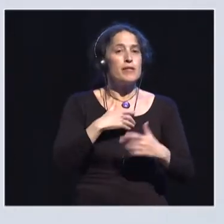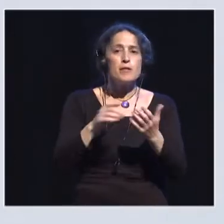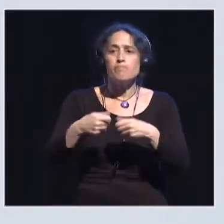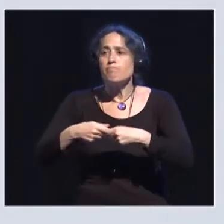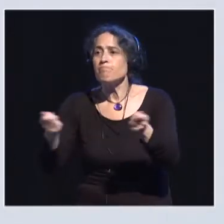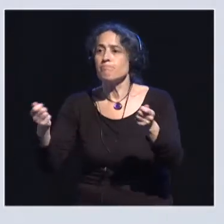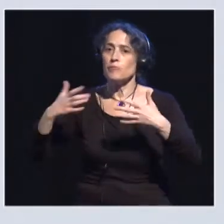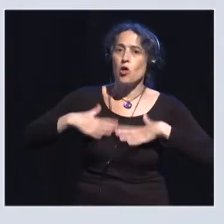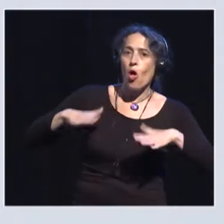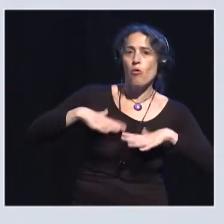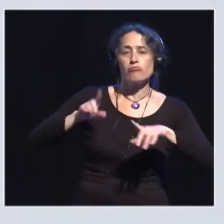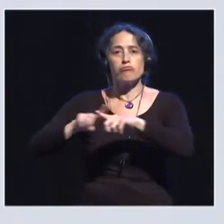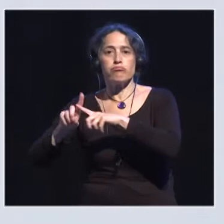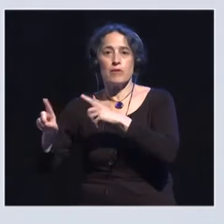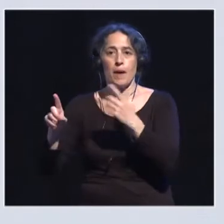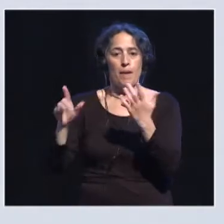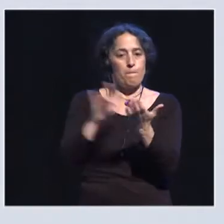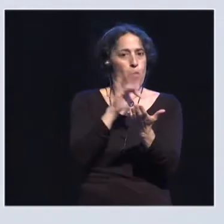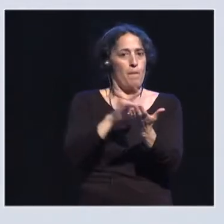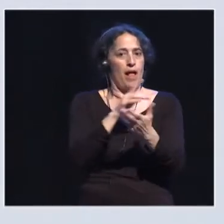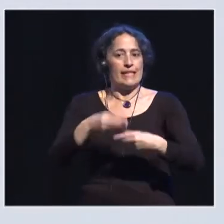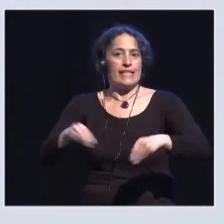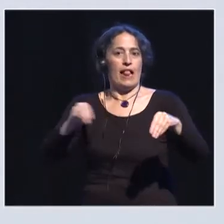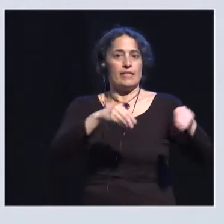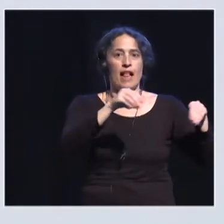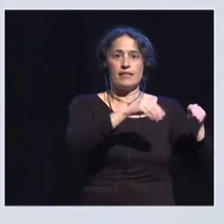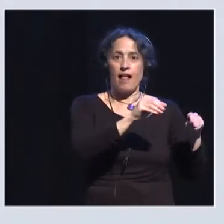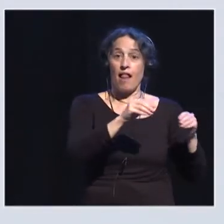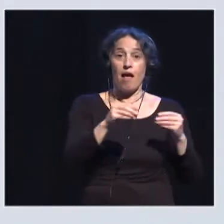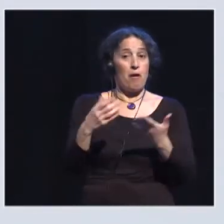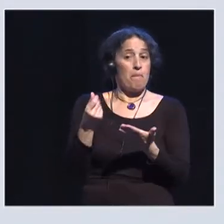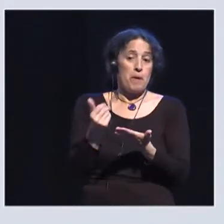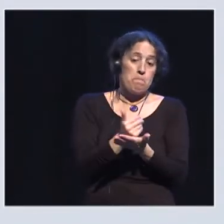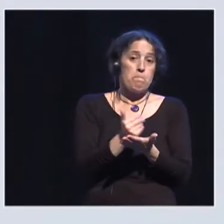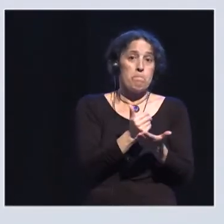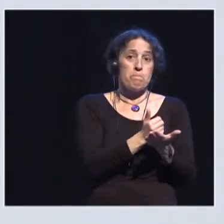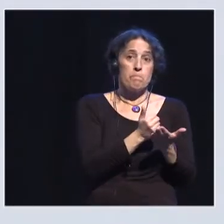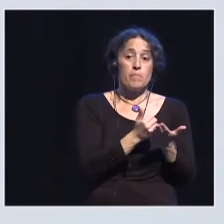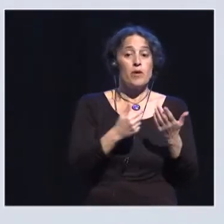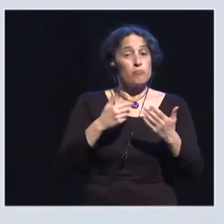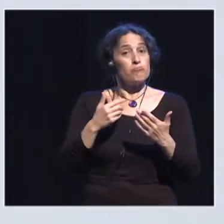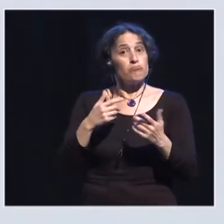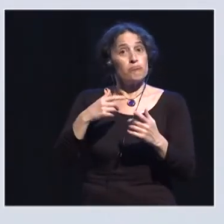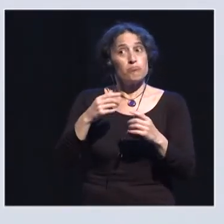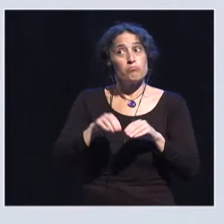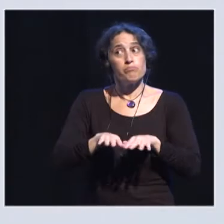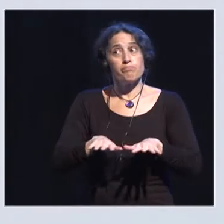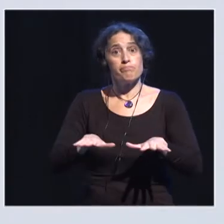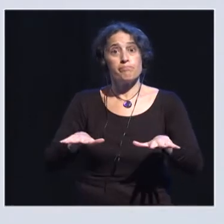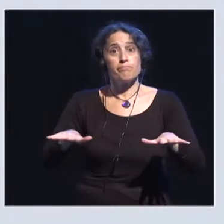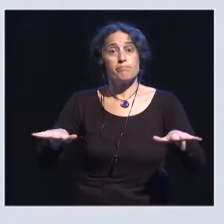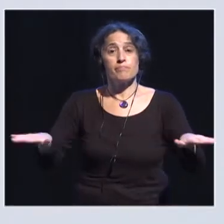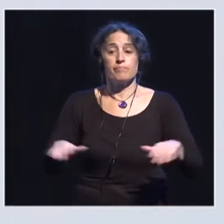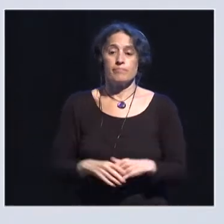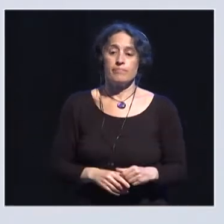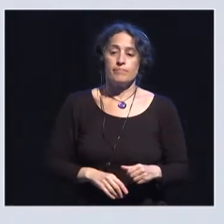mobile technologies. This is bringing about entrepreneurship. A lot of times people think when it comes to technology, the youth all just